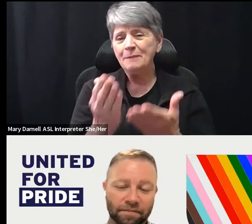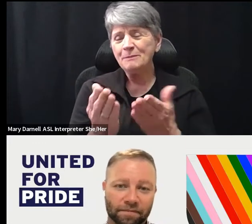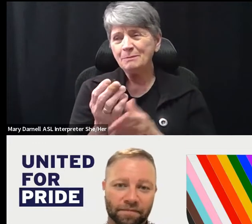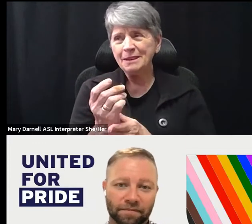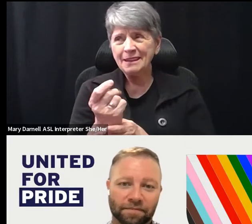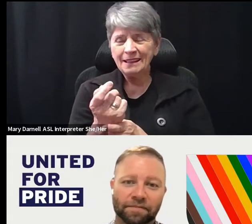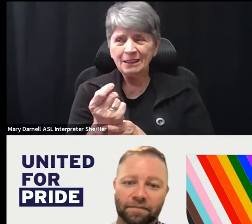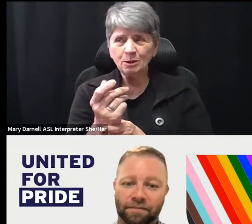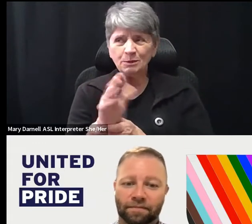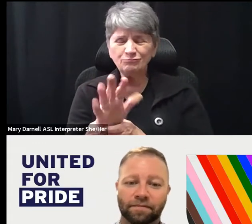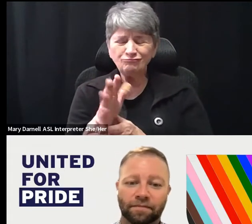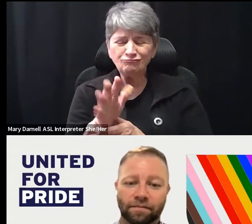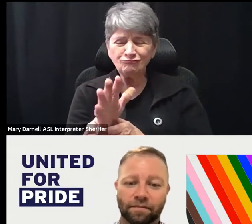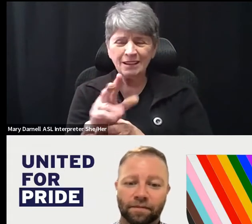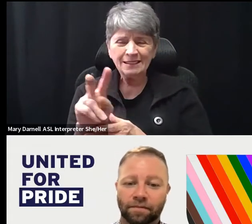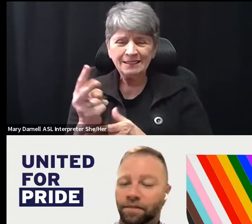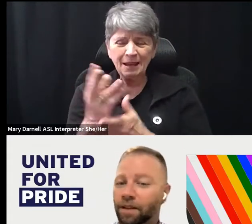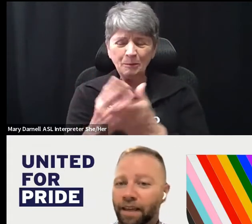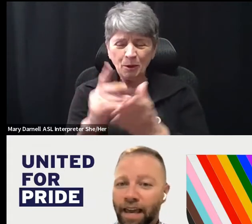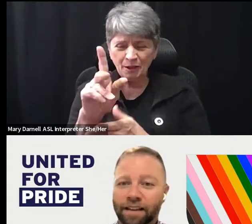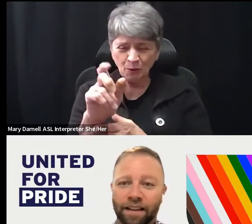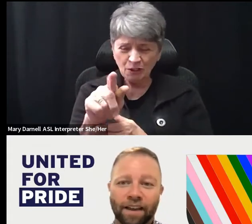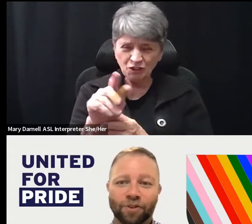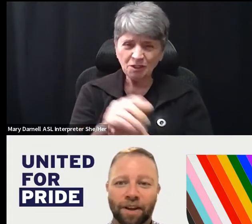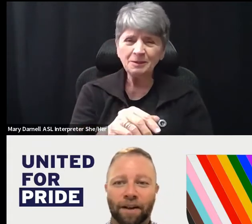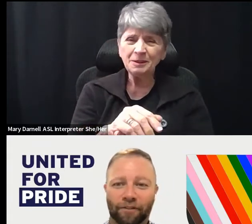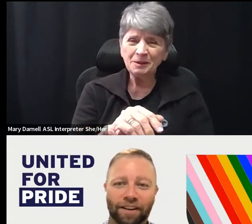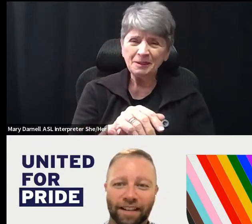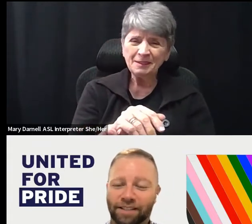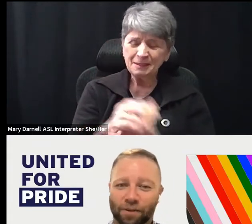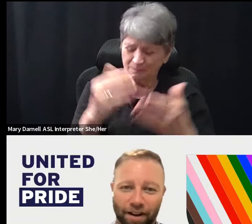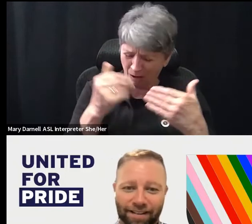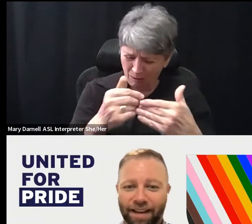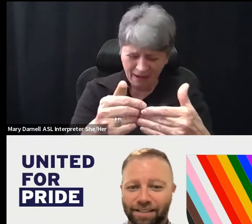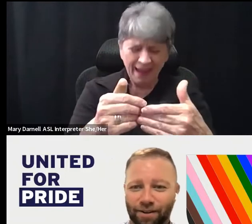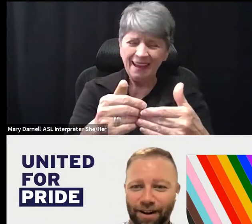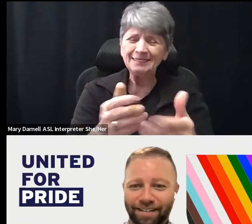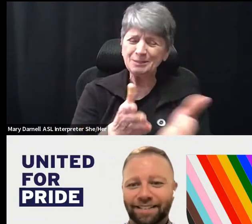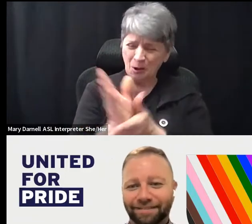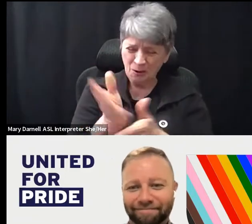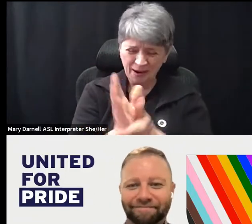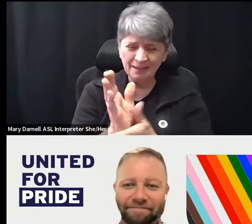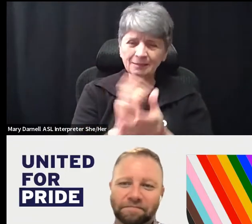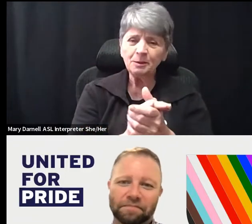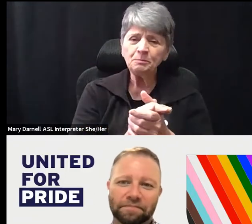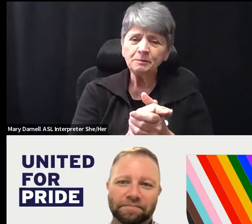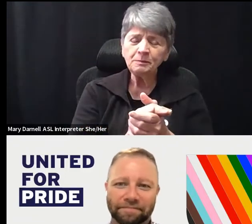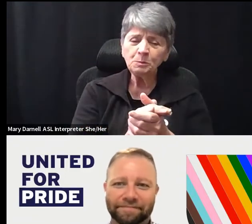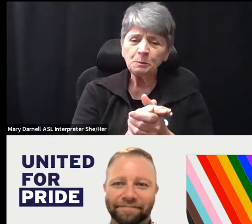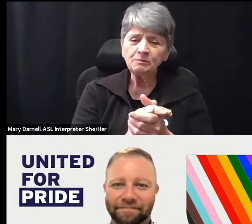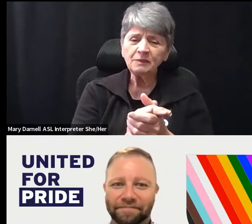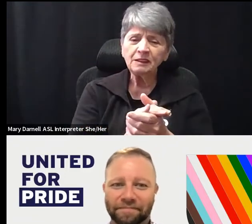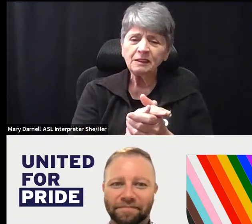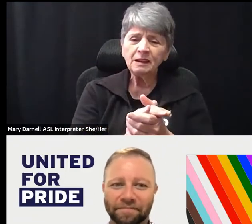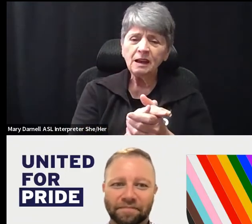second part of the answer, Brian, so I apologize in advance. Cage away, my friend. That's all right. That is all right. Well, I apologize to